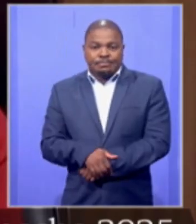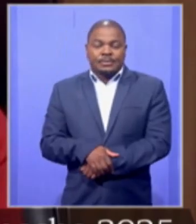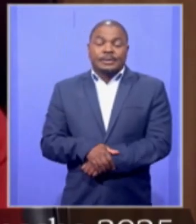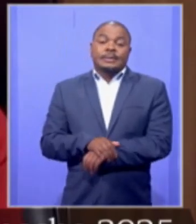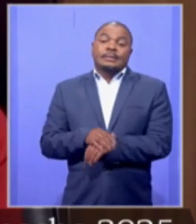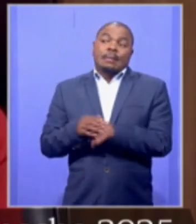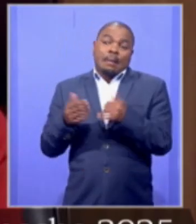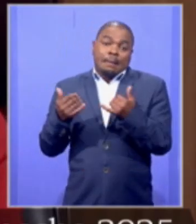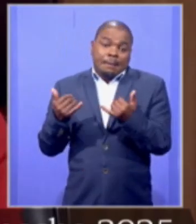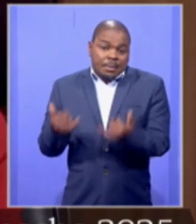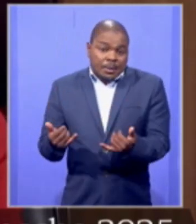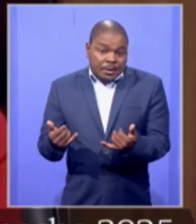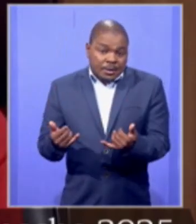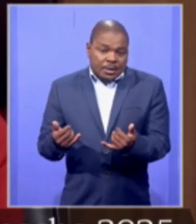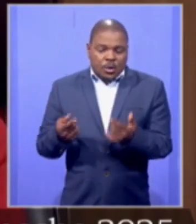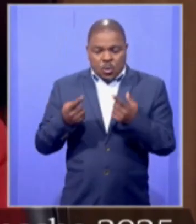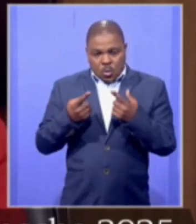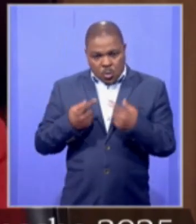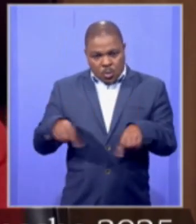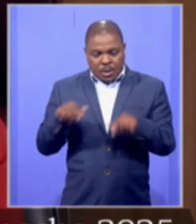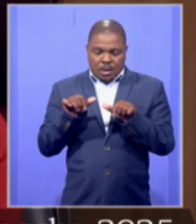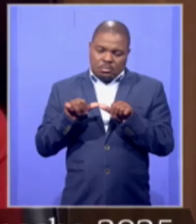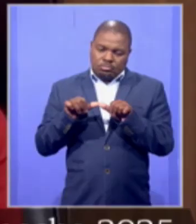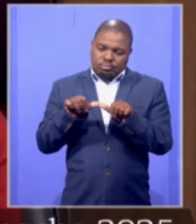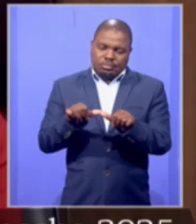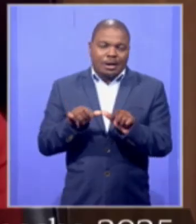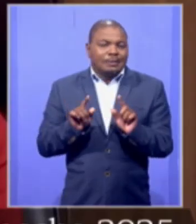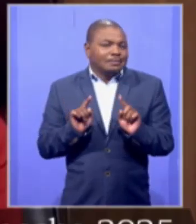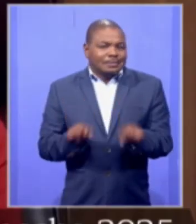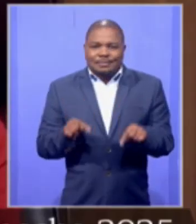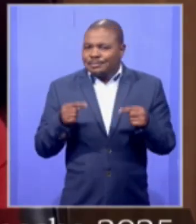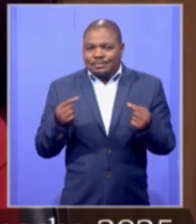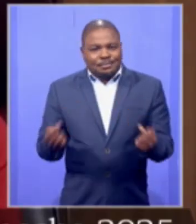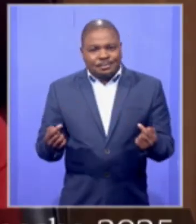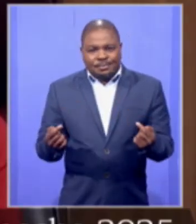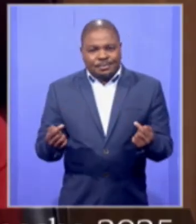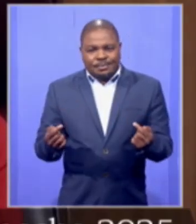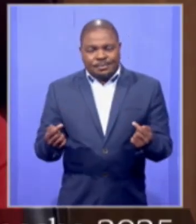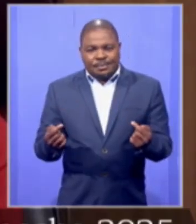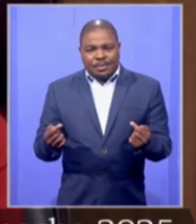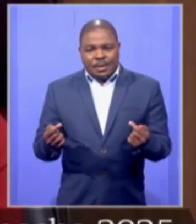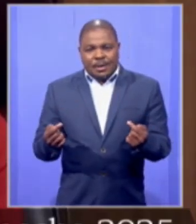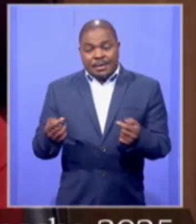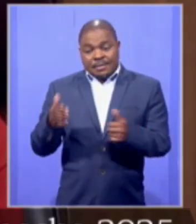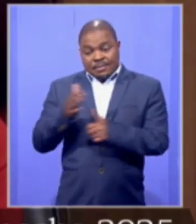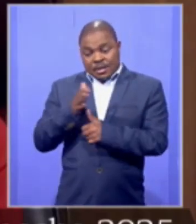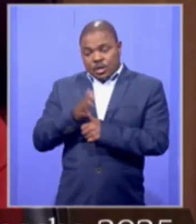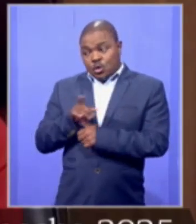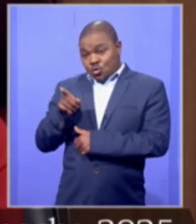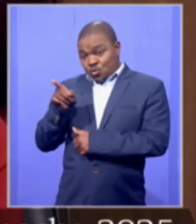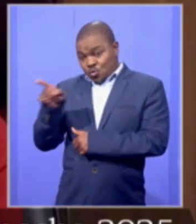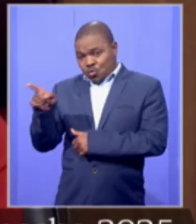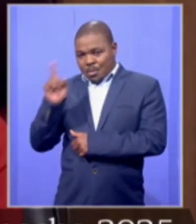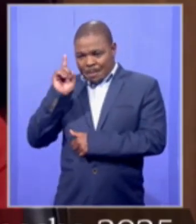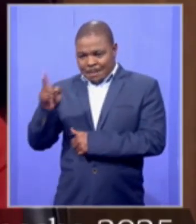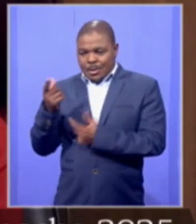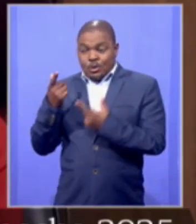Manje, we can't continue until you decide